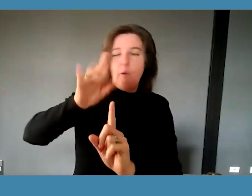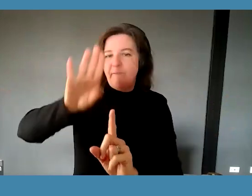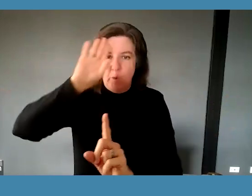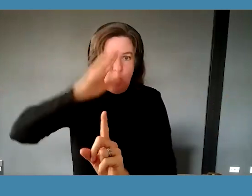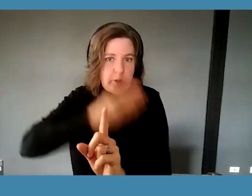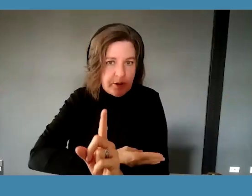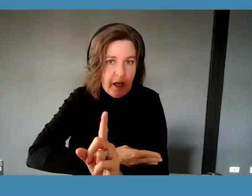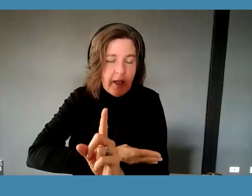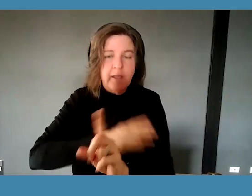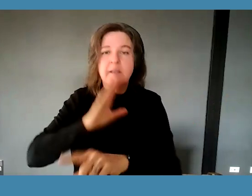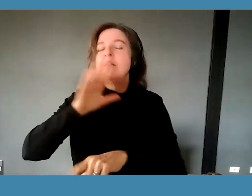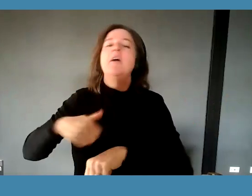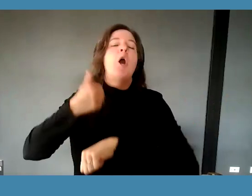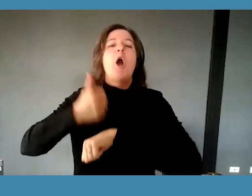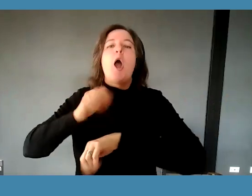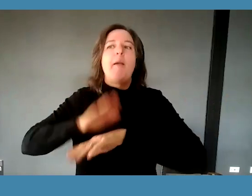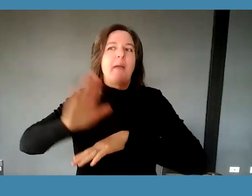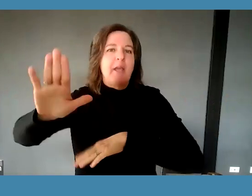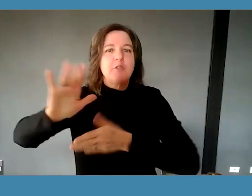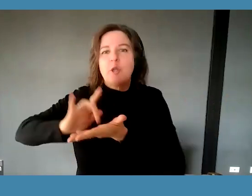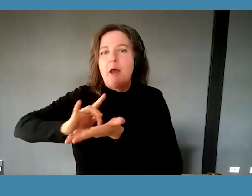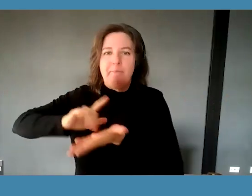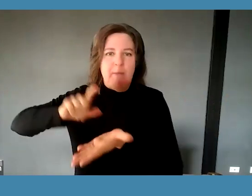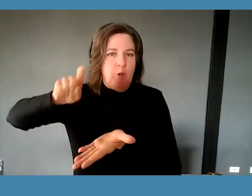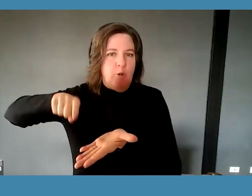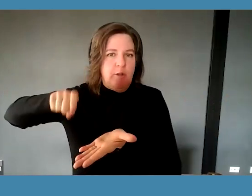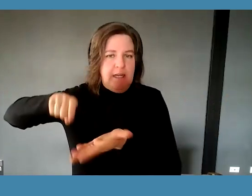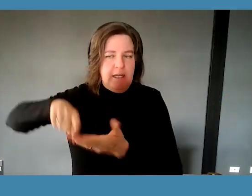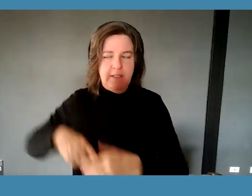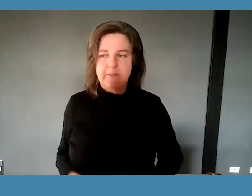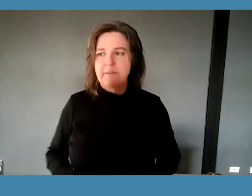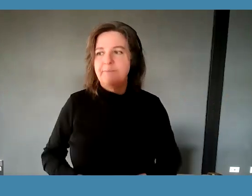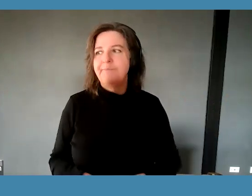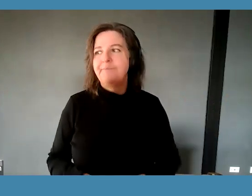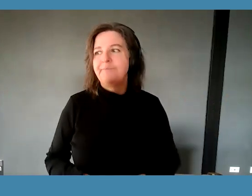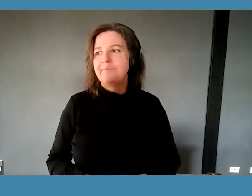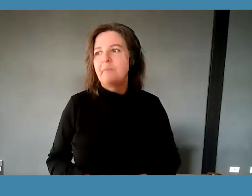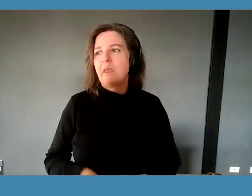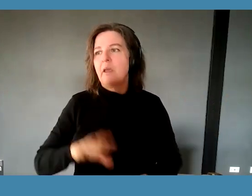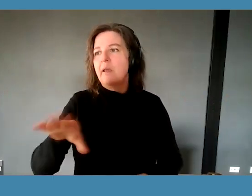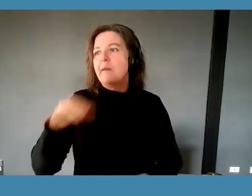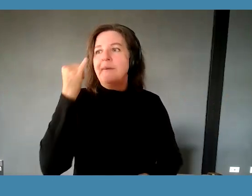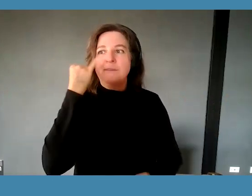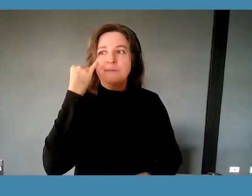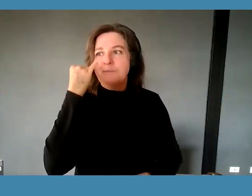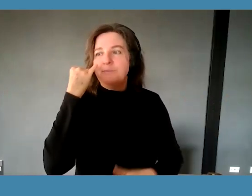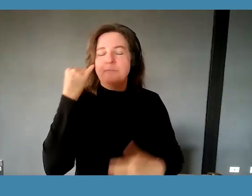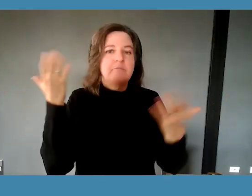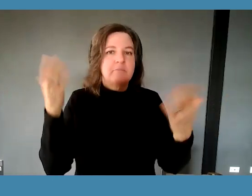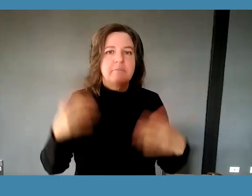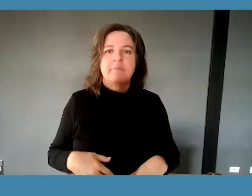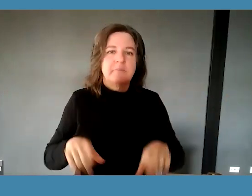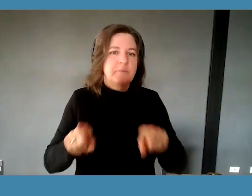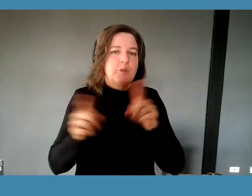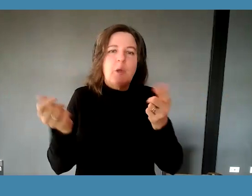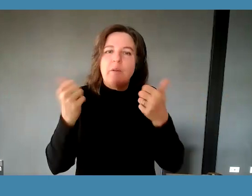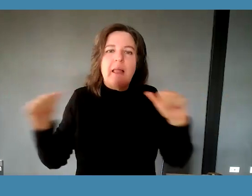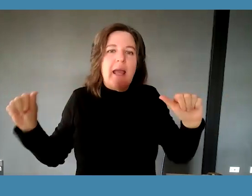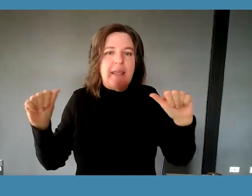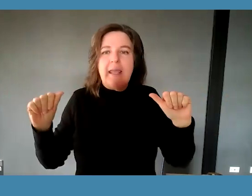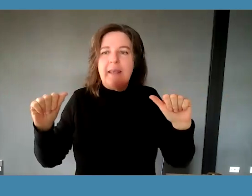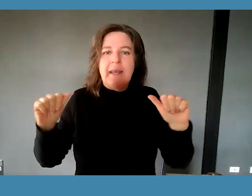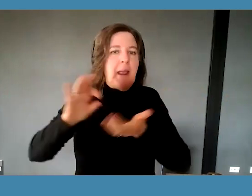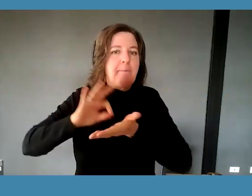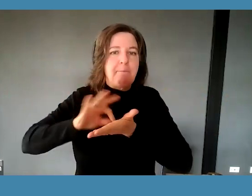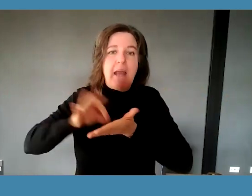to be based on the medical necessity. So if you're, just like with any Medicaid service, the